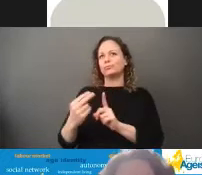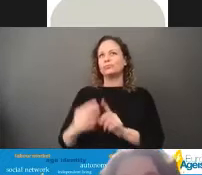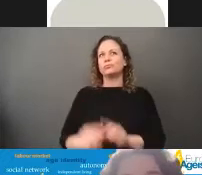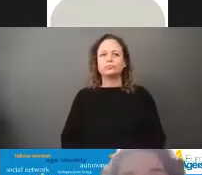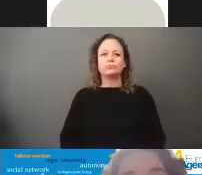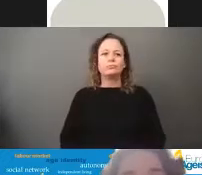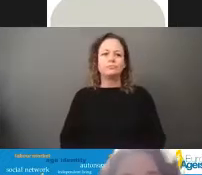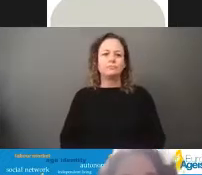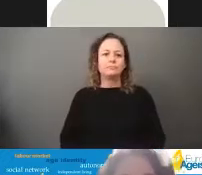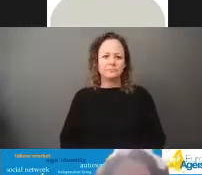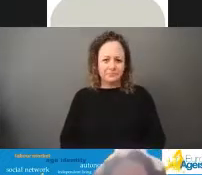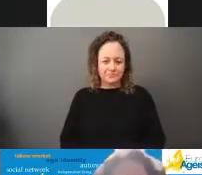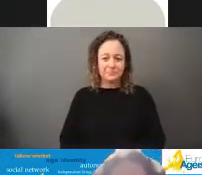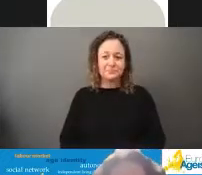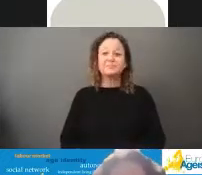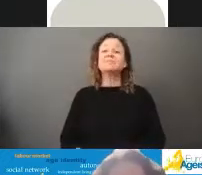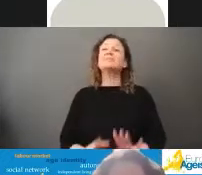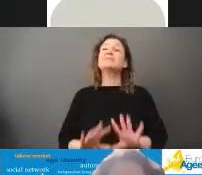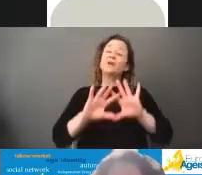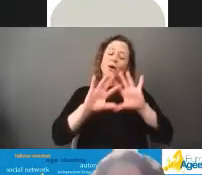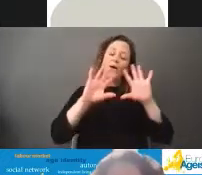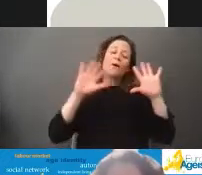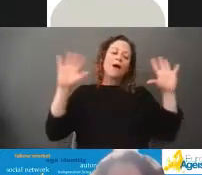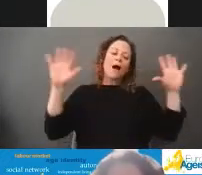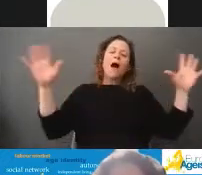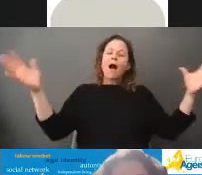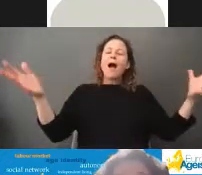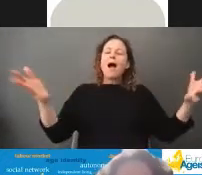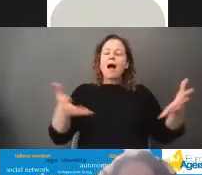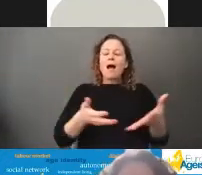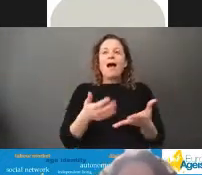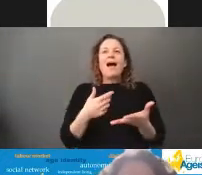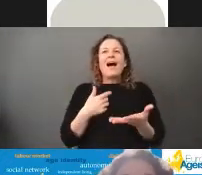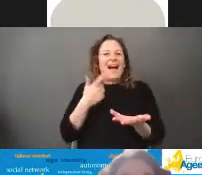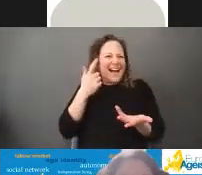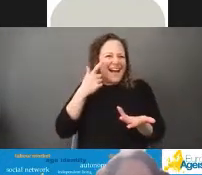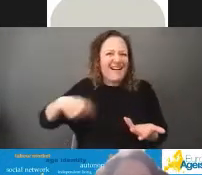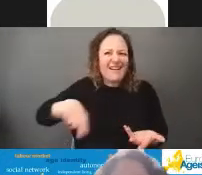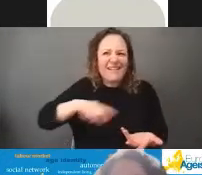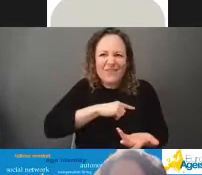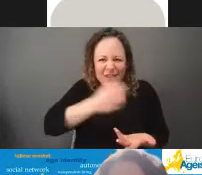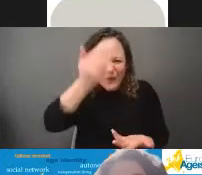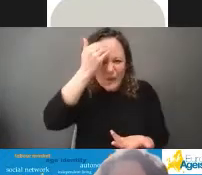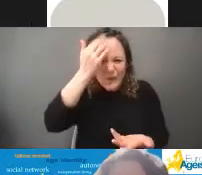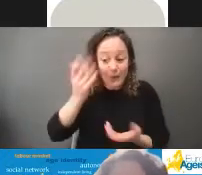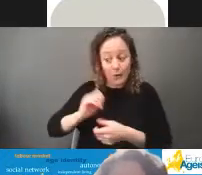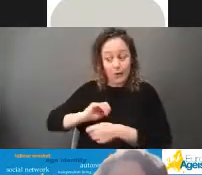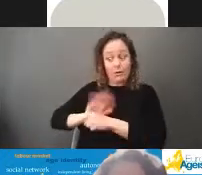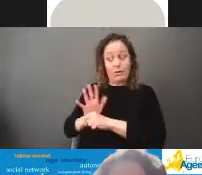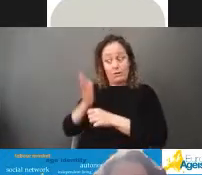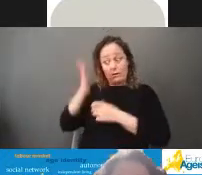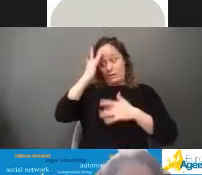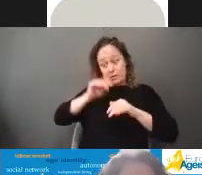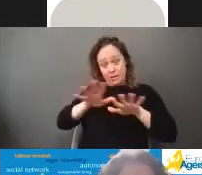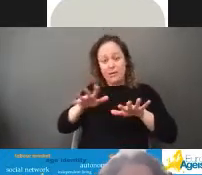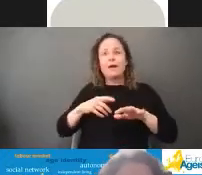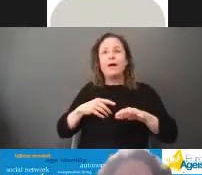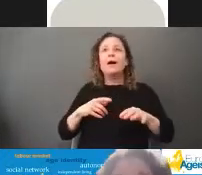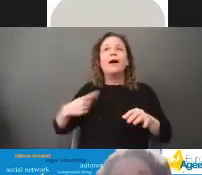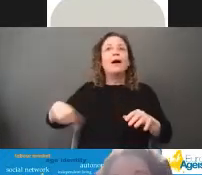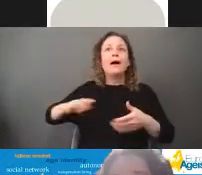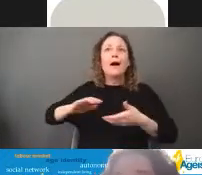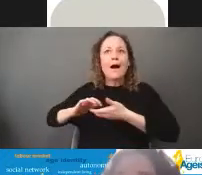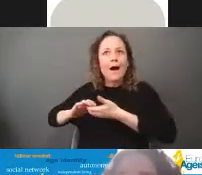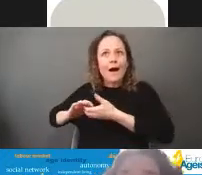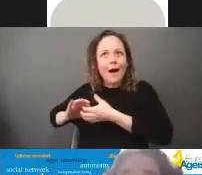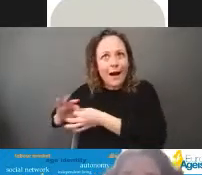that certainly I think the pandemic has proved to all of us eventually that we are all in this together. And that's something